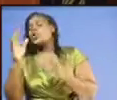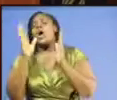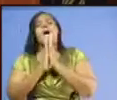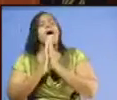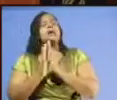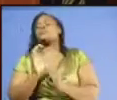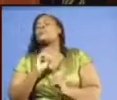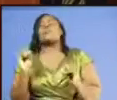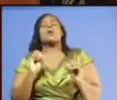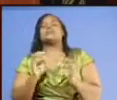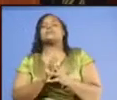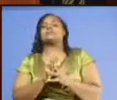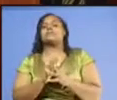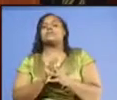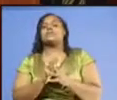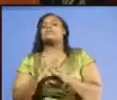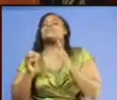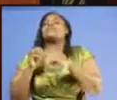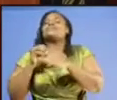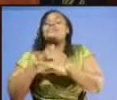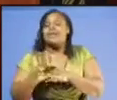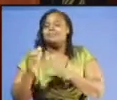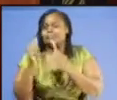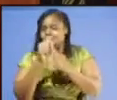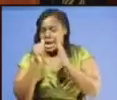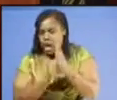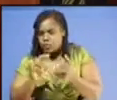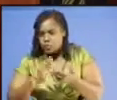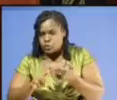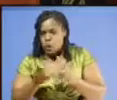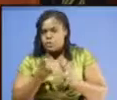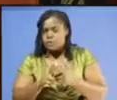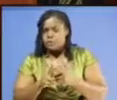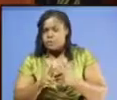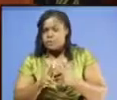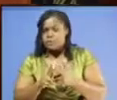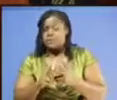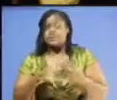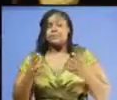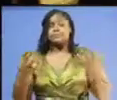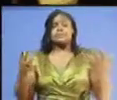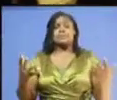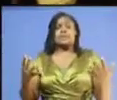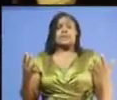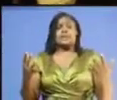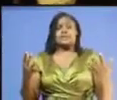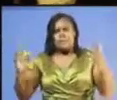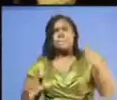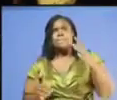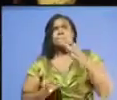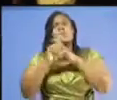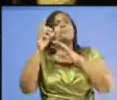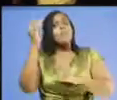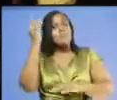question. Just give me the account." You just crossed my